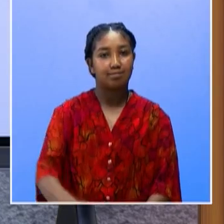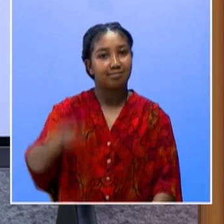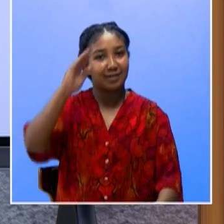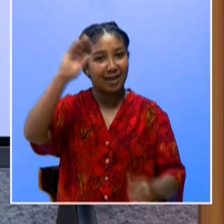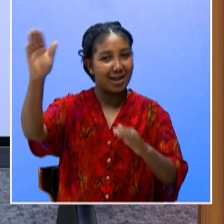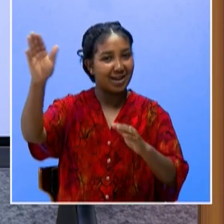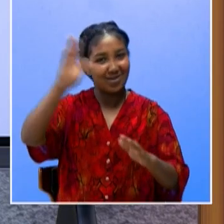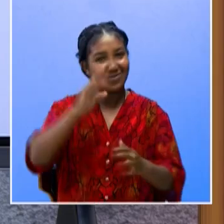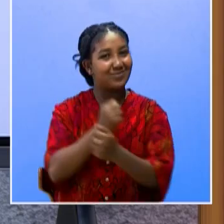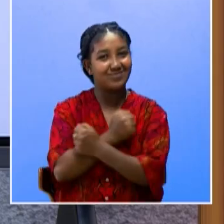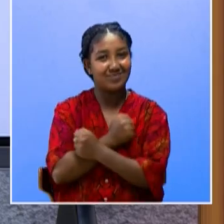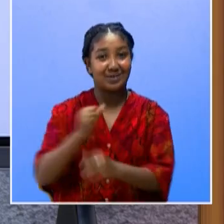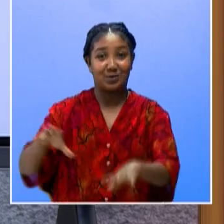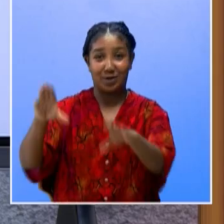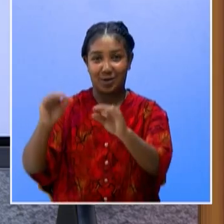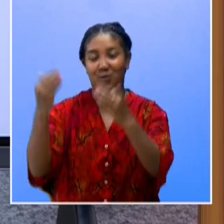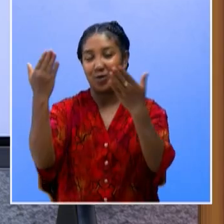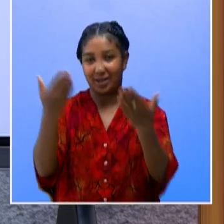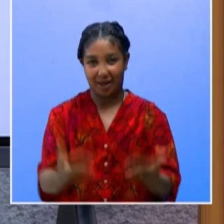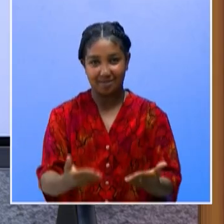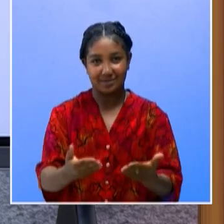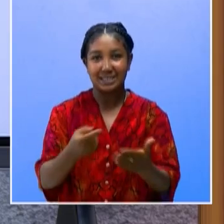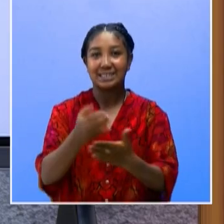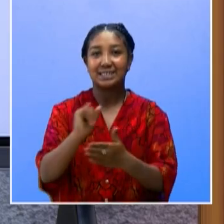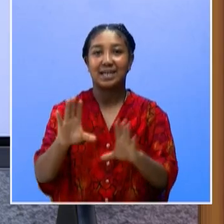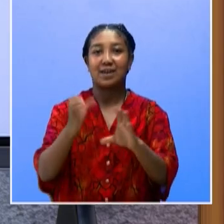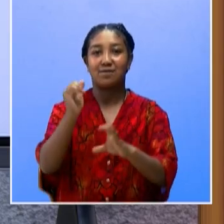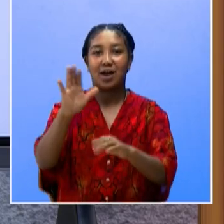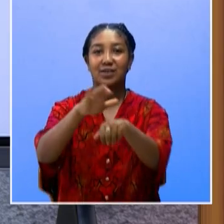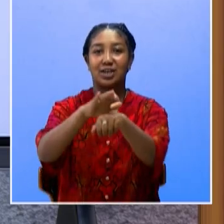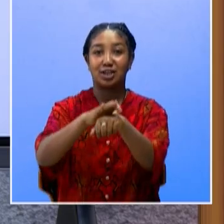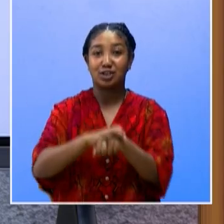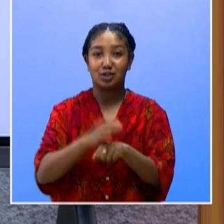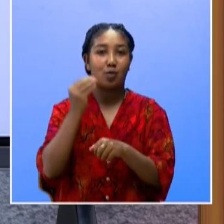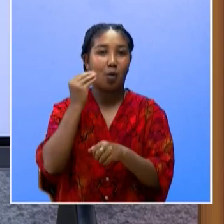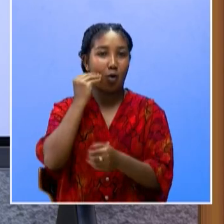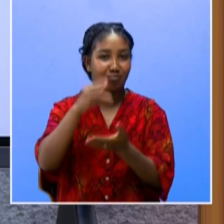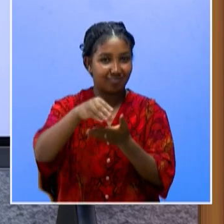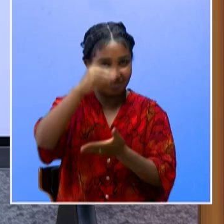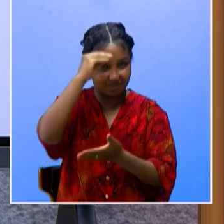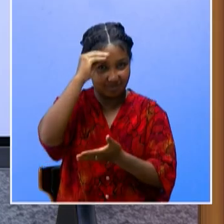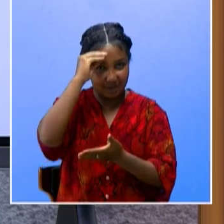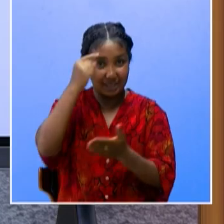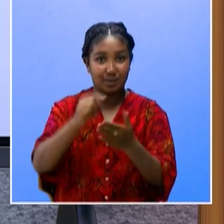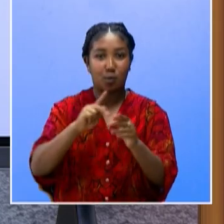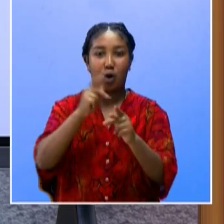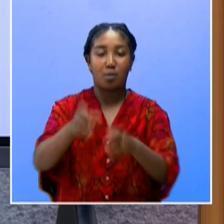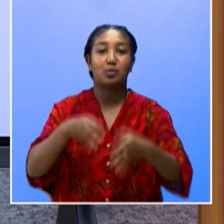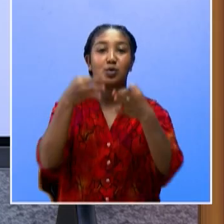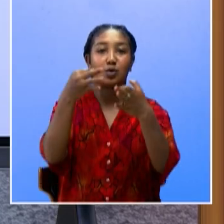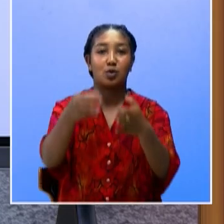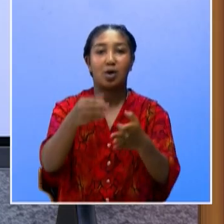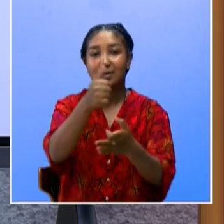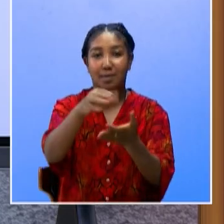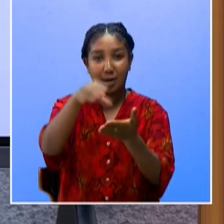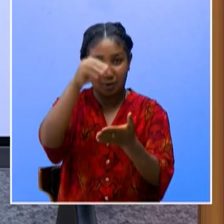Hello lovely students, you're welcome. This is grade 5 English language home tutorial class. This program is brought to you by